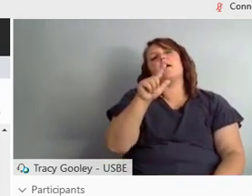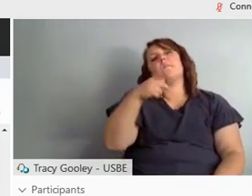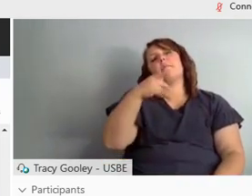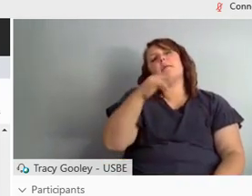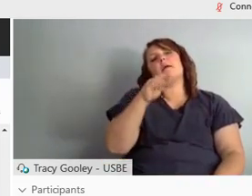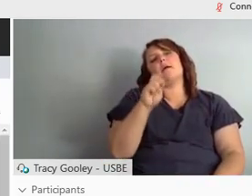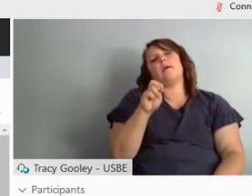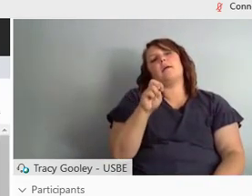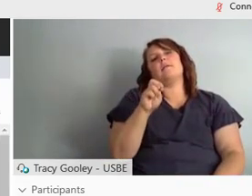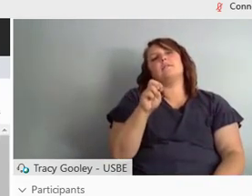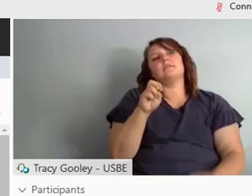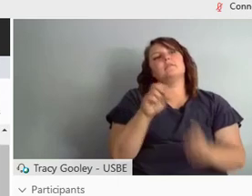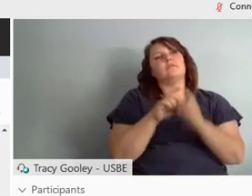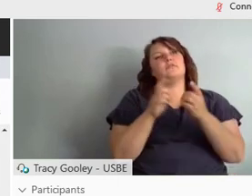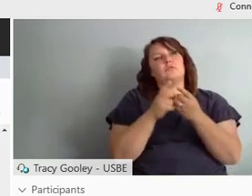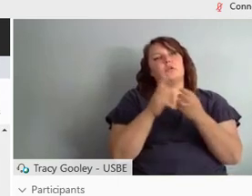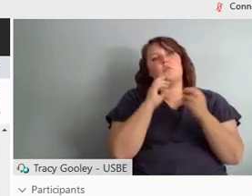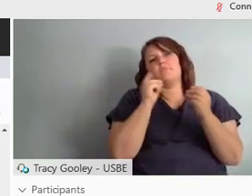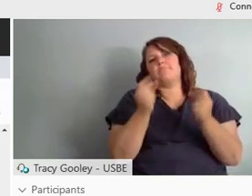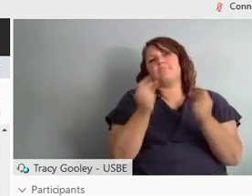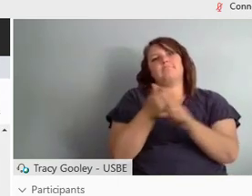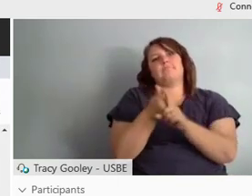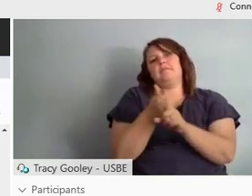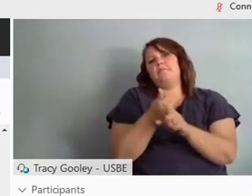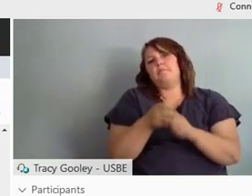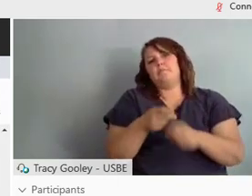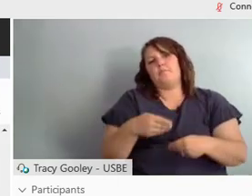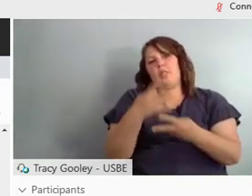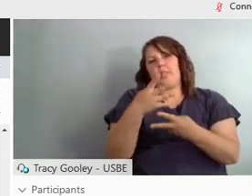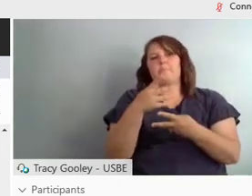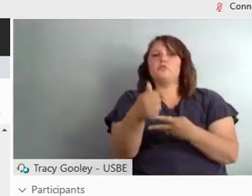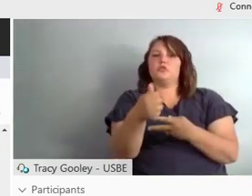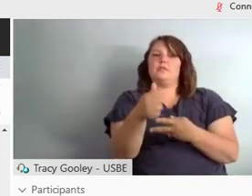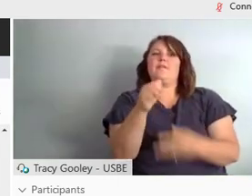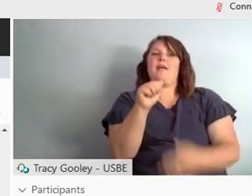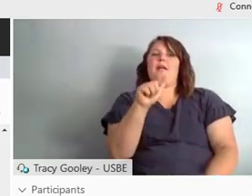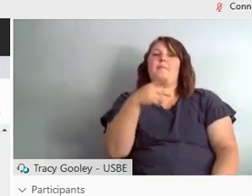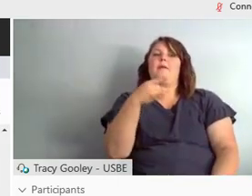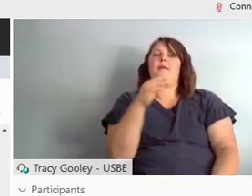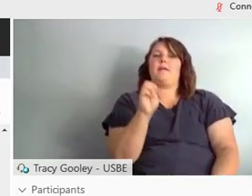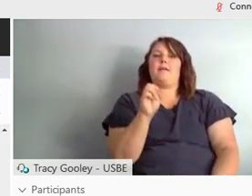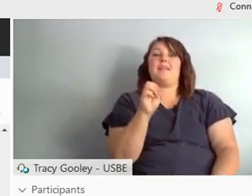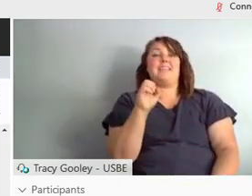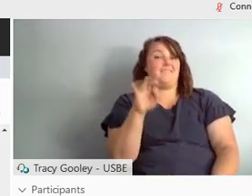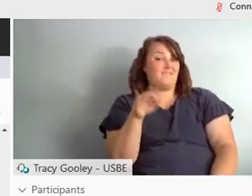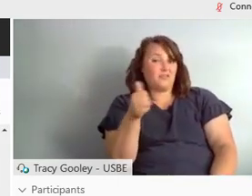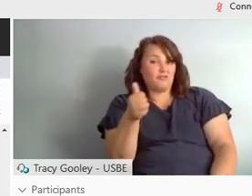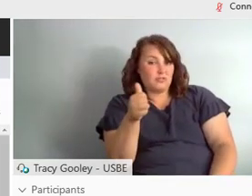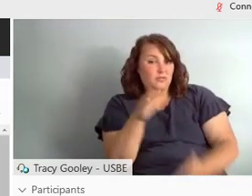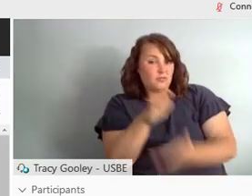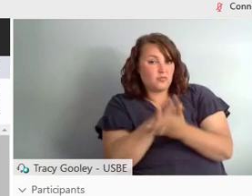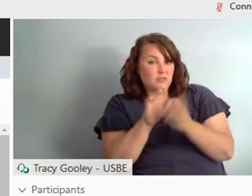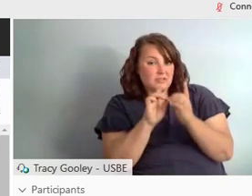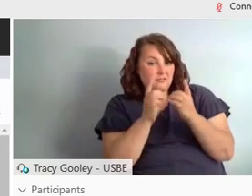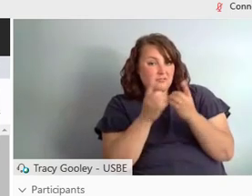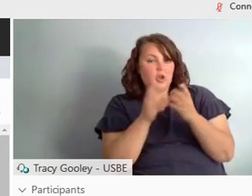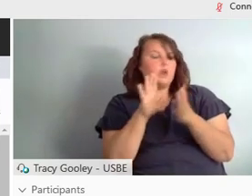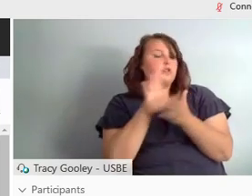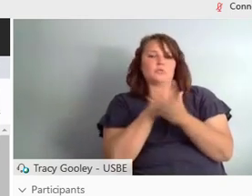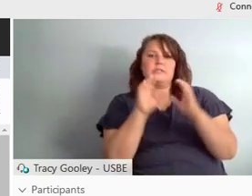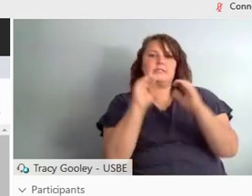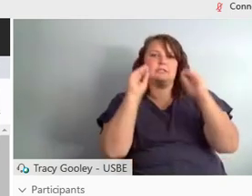Alpine School, it will automatically pull up that you're at Alpine and Alpine School. And if you're a classroom teacher, it will